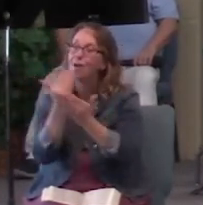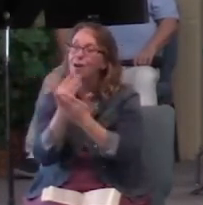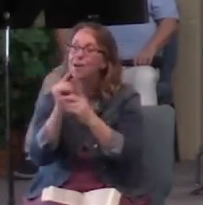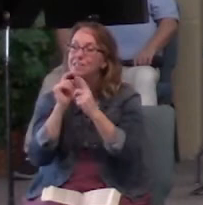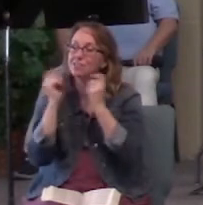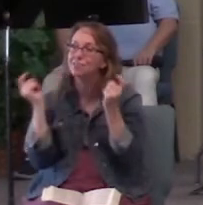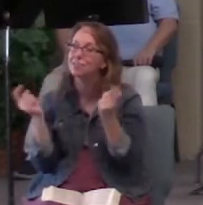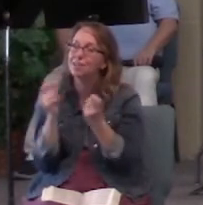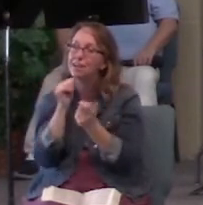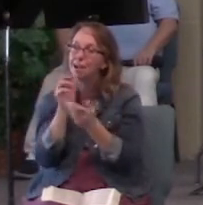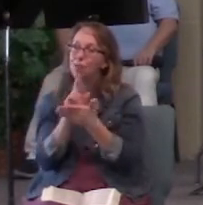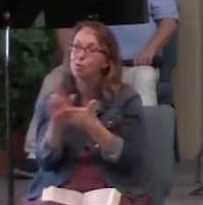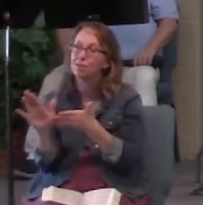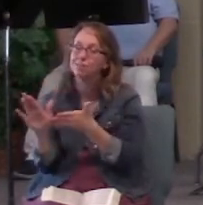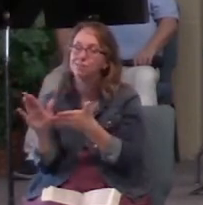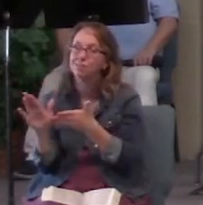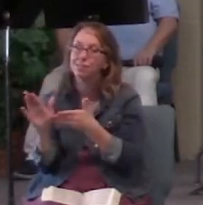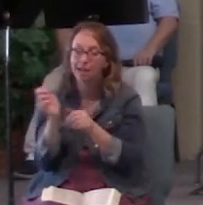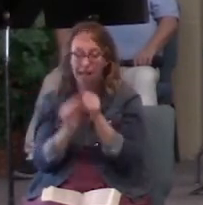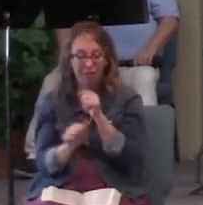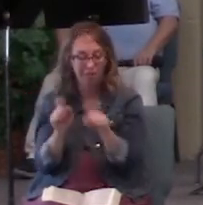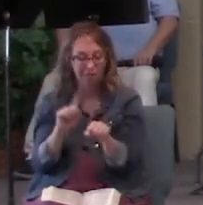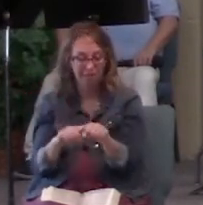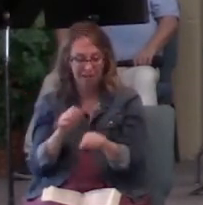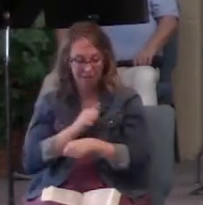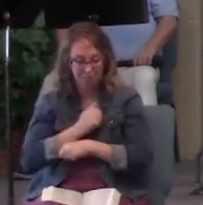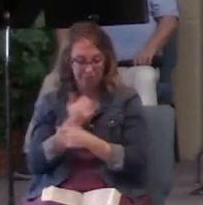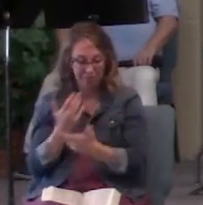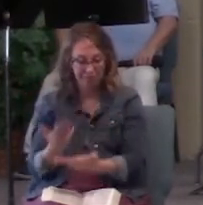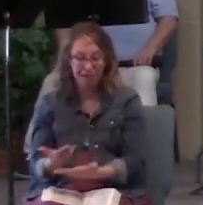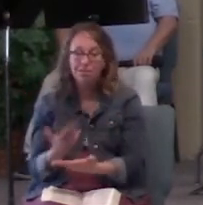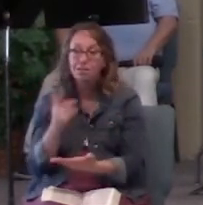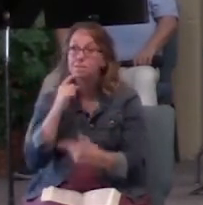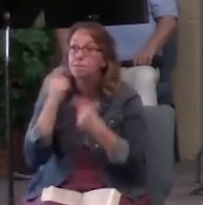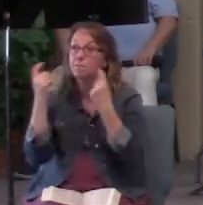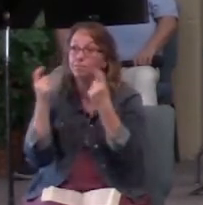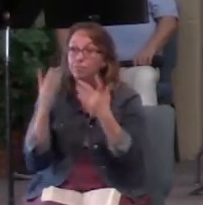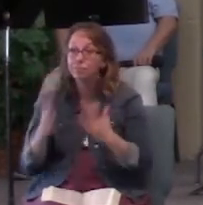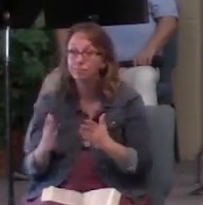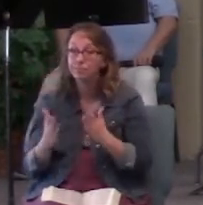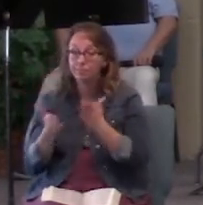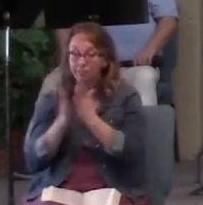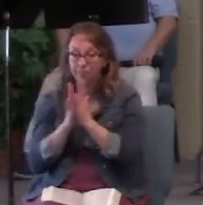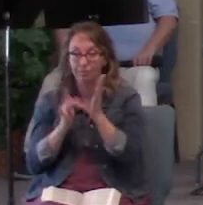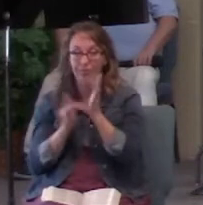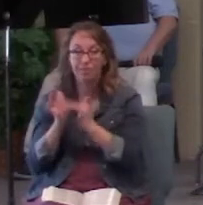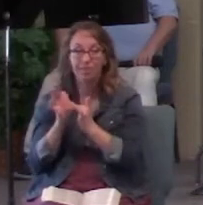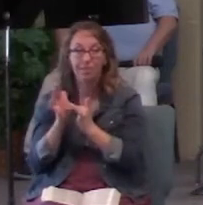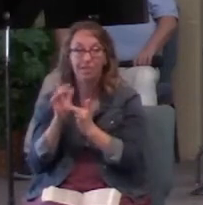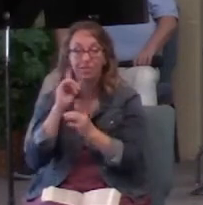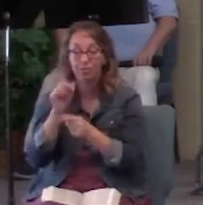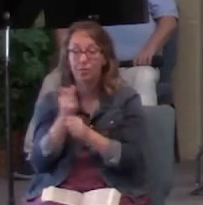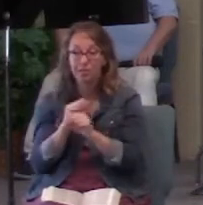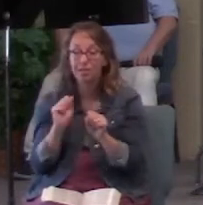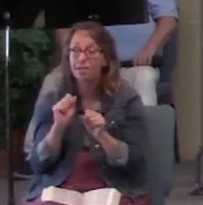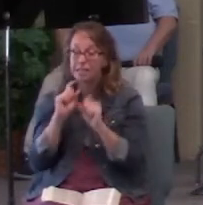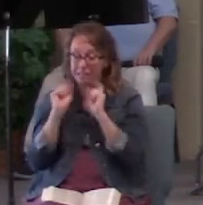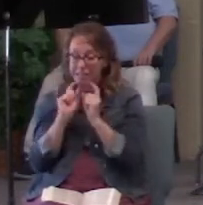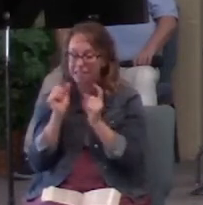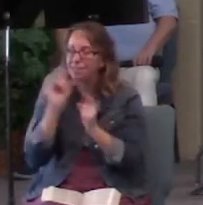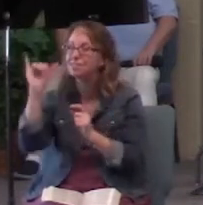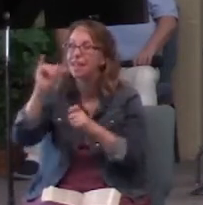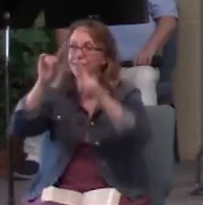and unrighteousness. So every time we confess that we're sinners, ask Jesus to forgive us of our sin, it's as if he's